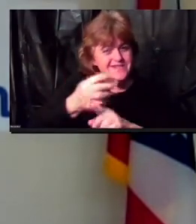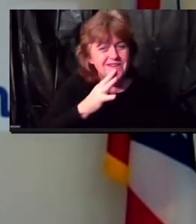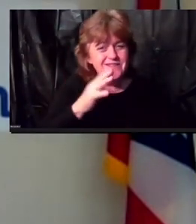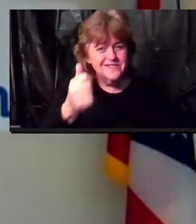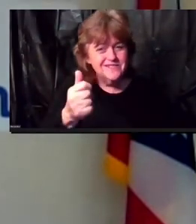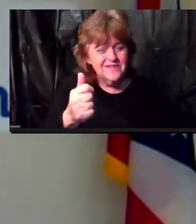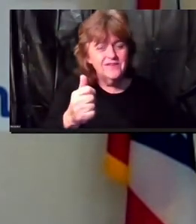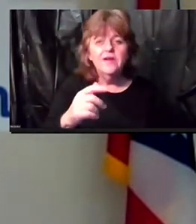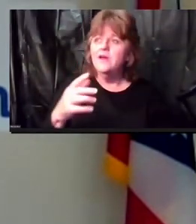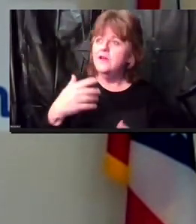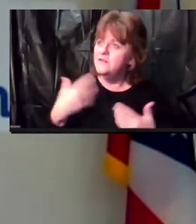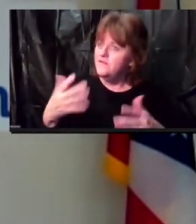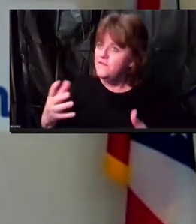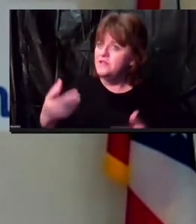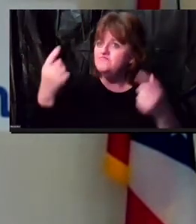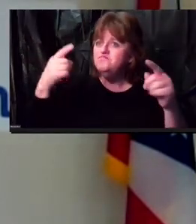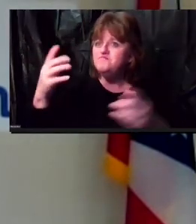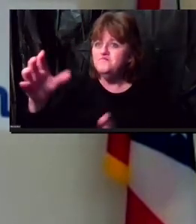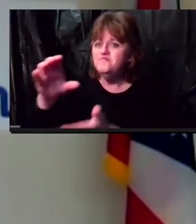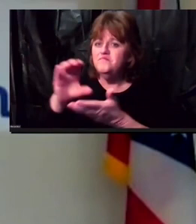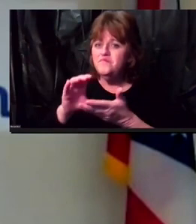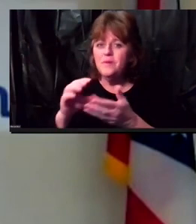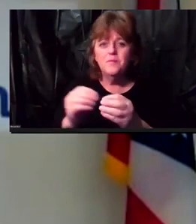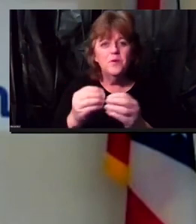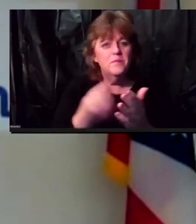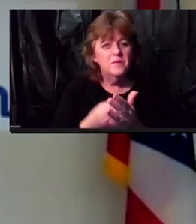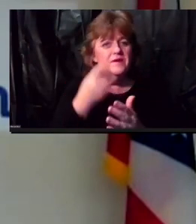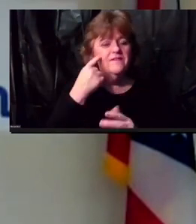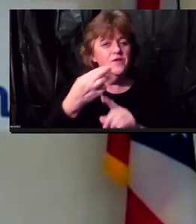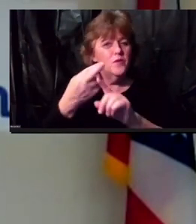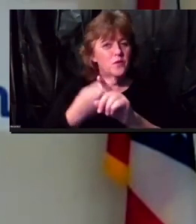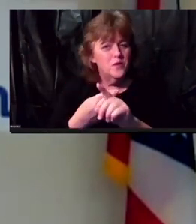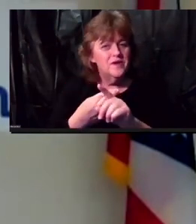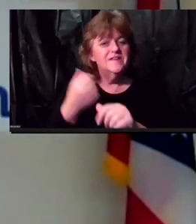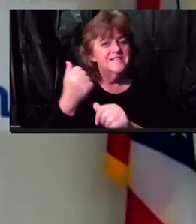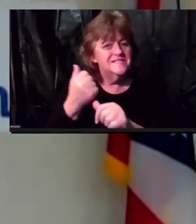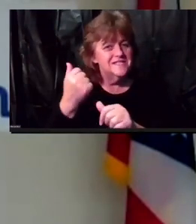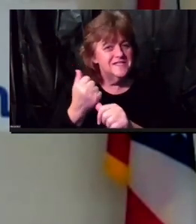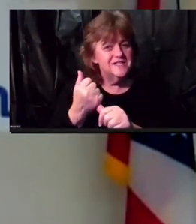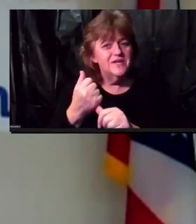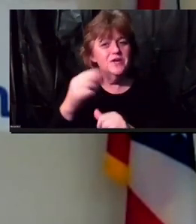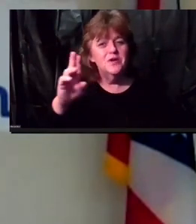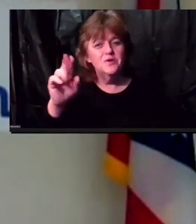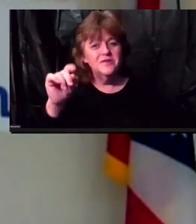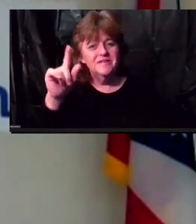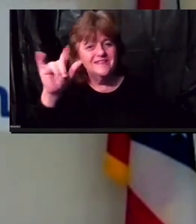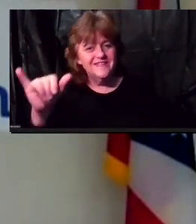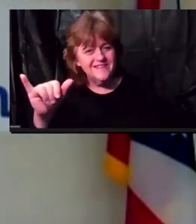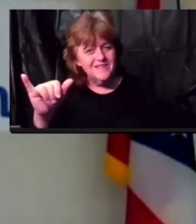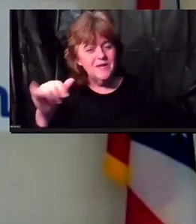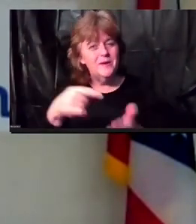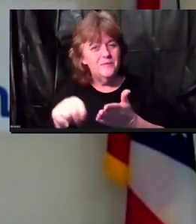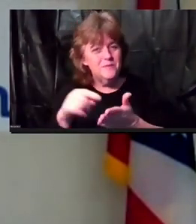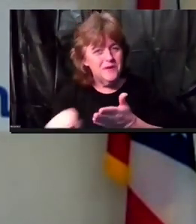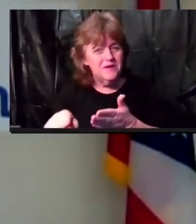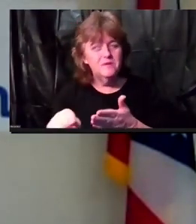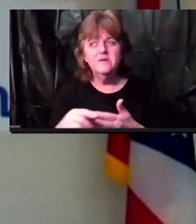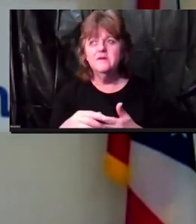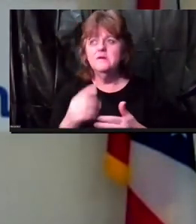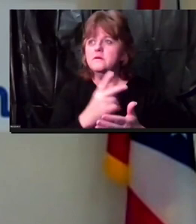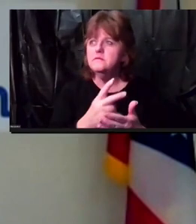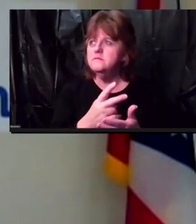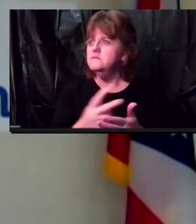has secured additional funding for rental assistance and utility payments. You may have heard me a couple weeks